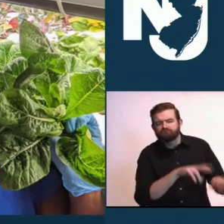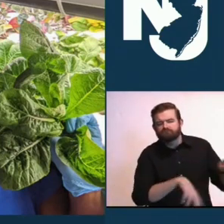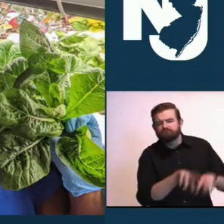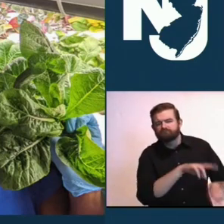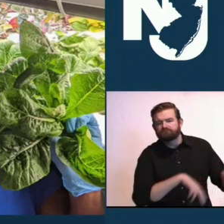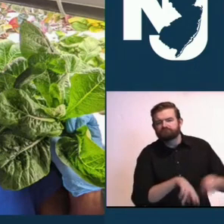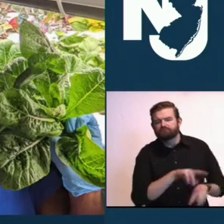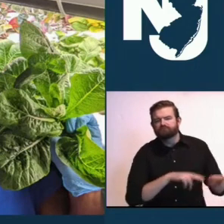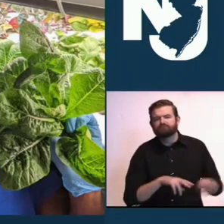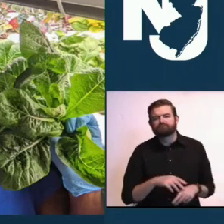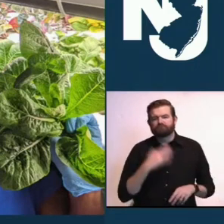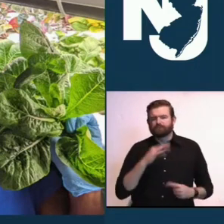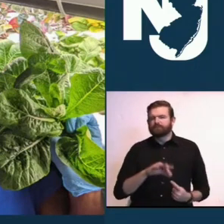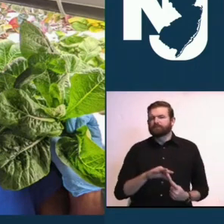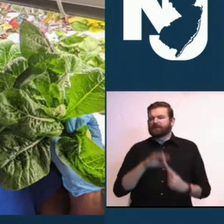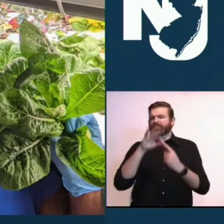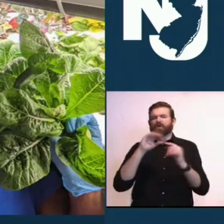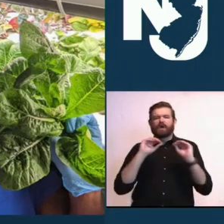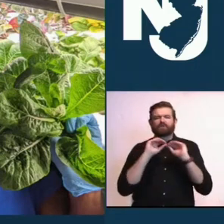special organization.